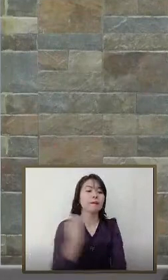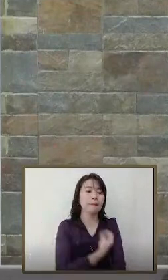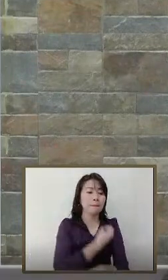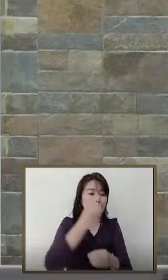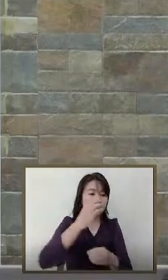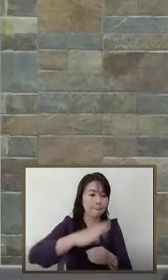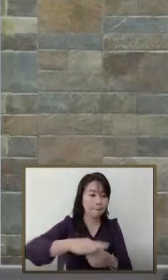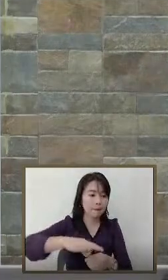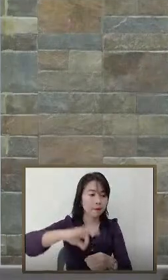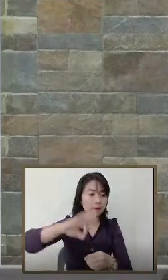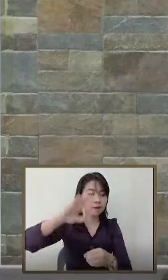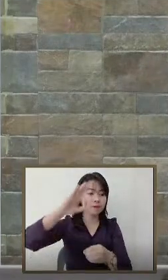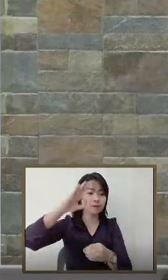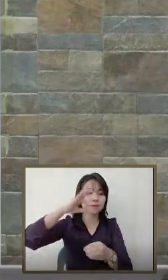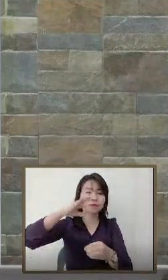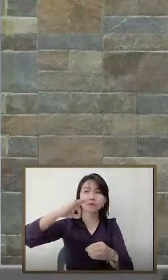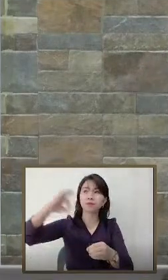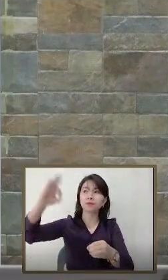to our